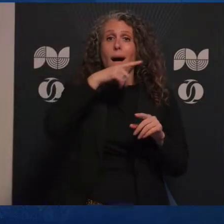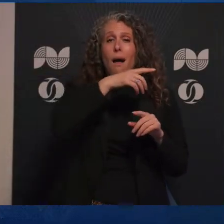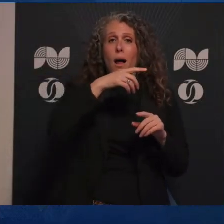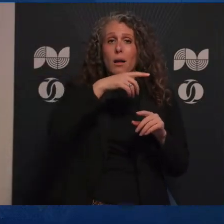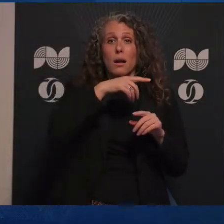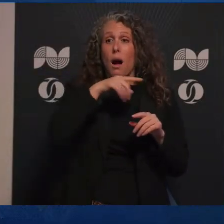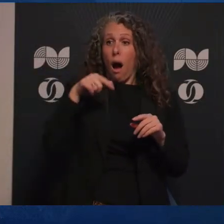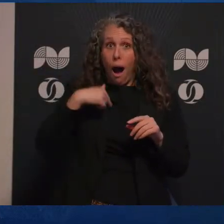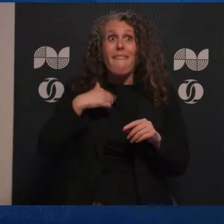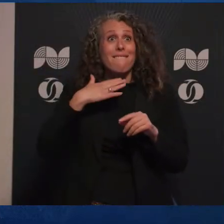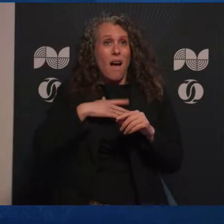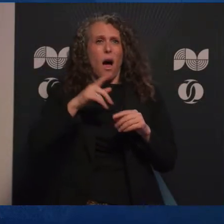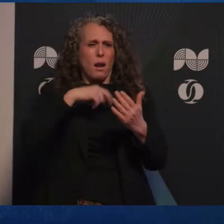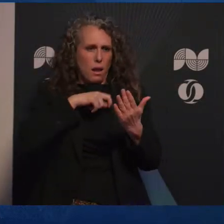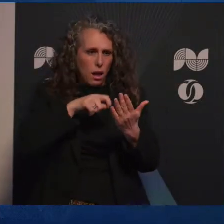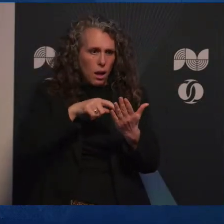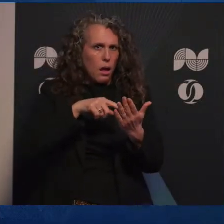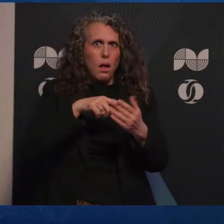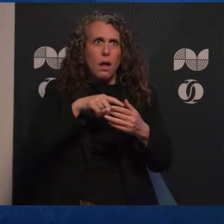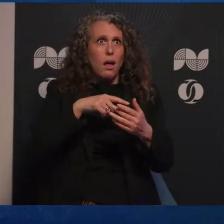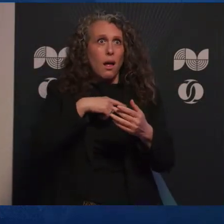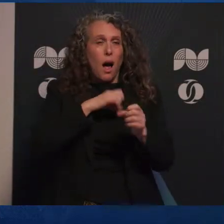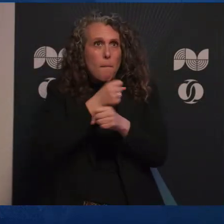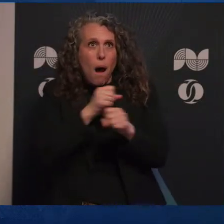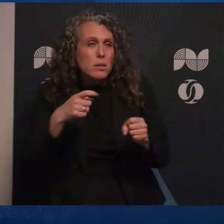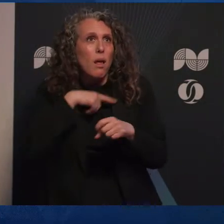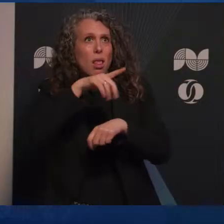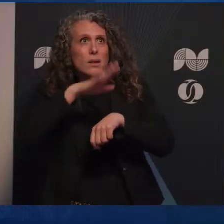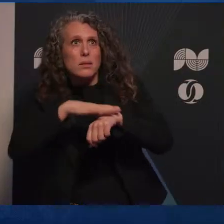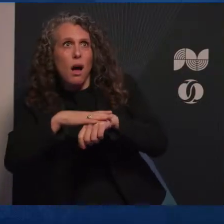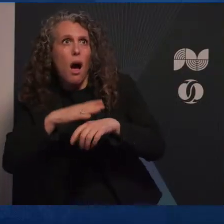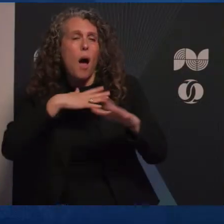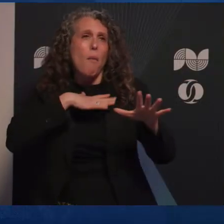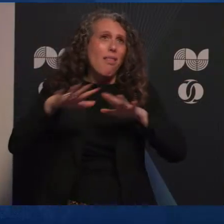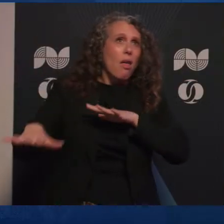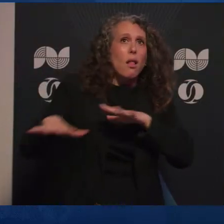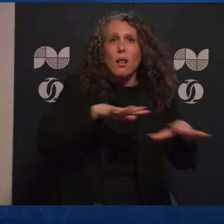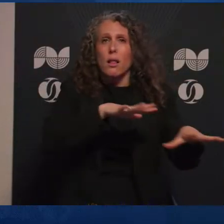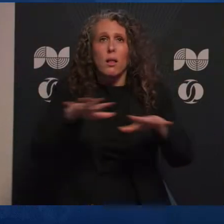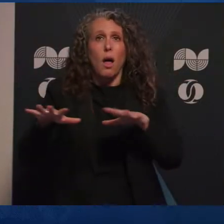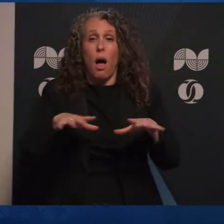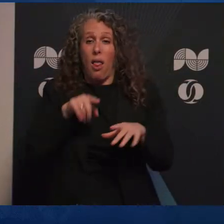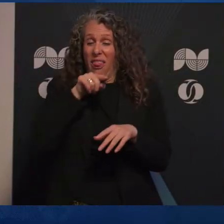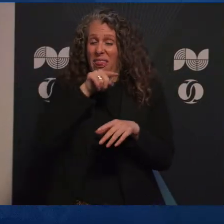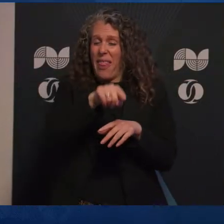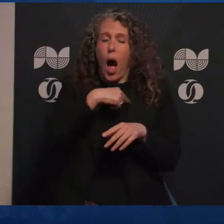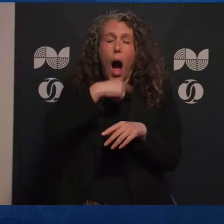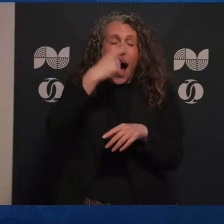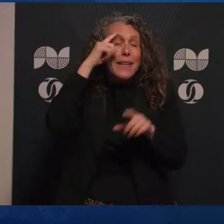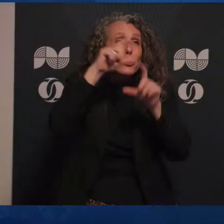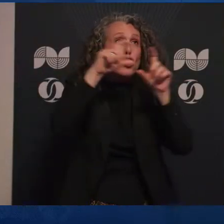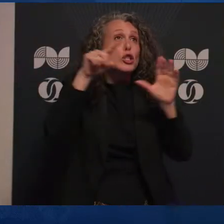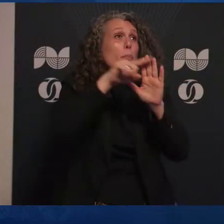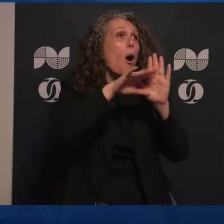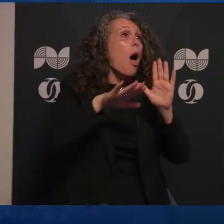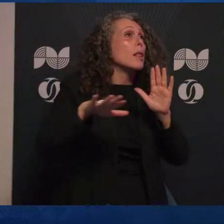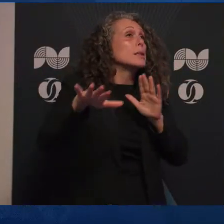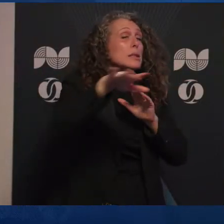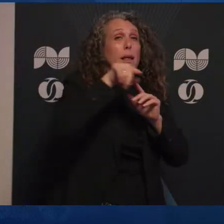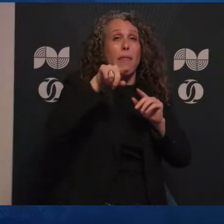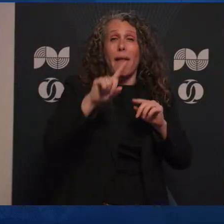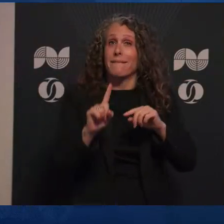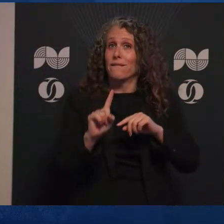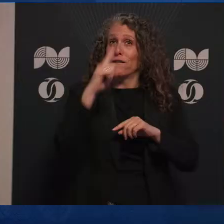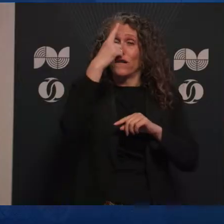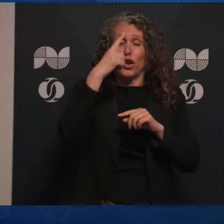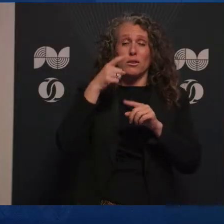achieve this. And this is, I think, is the most dangerous and most negative impact of the industrial policy. Yeah. Maybe